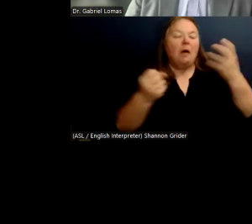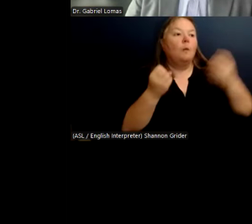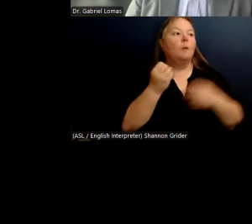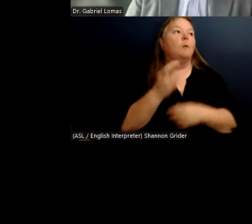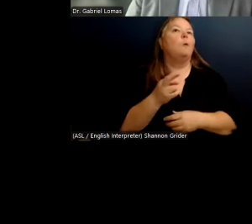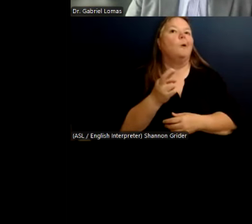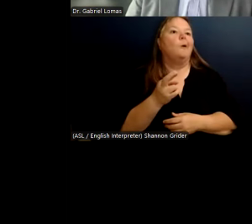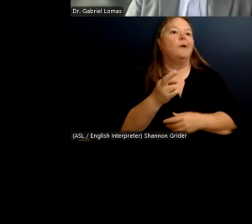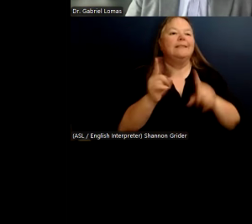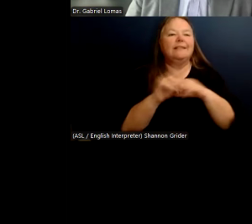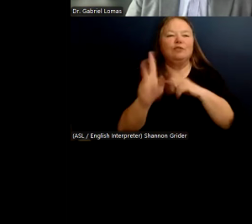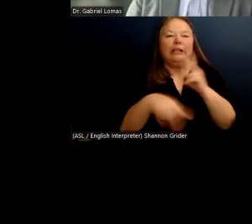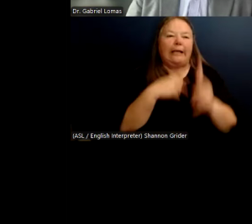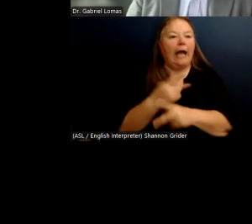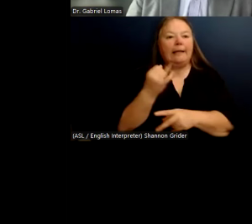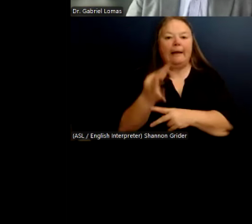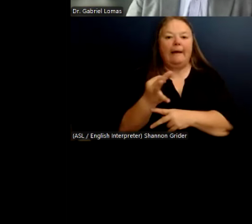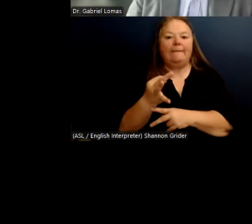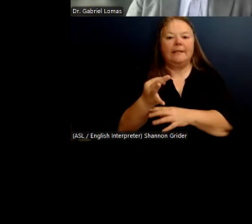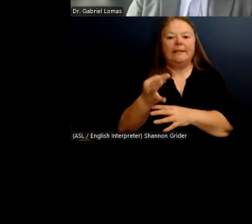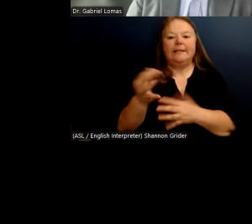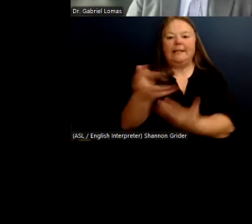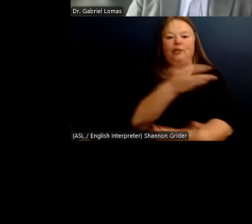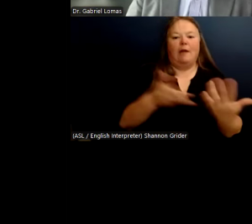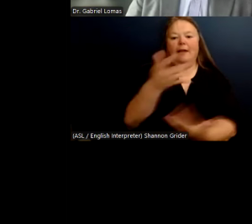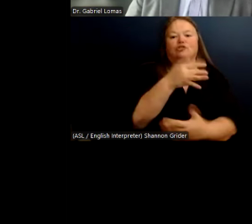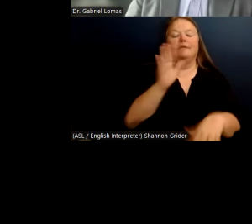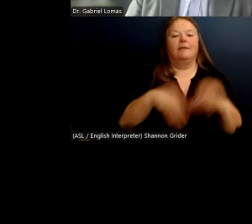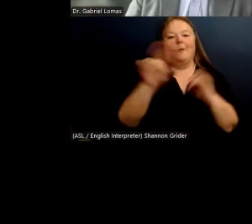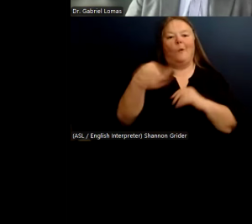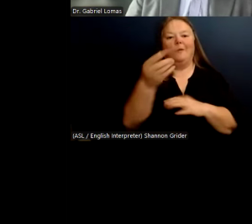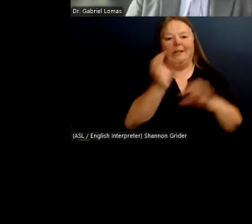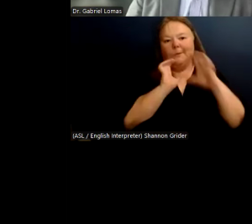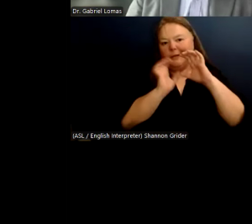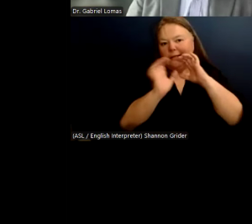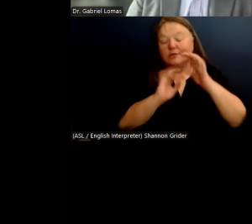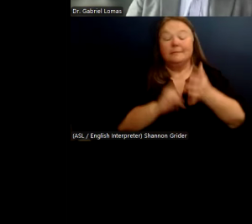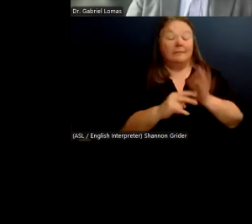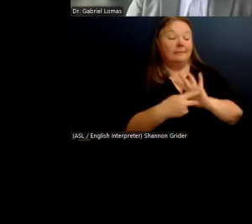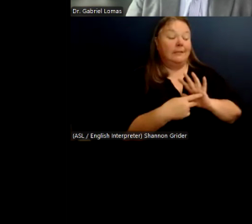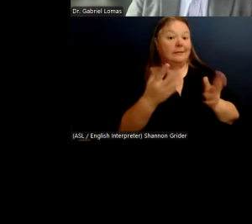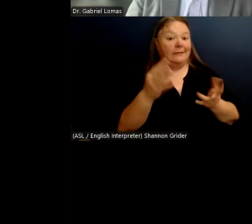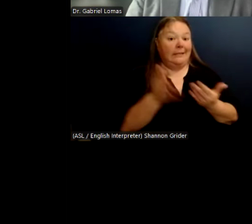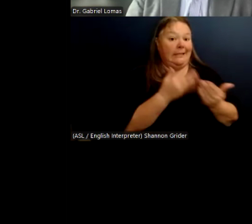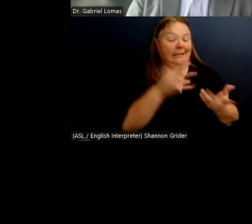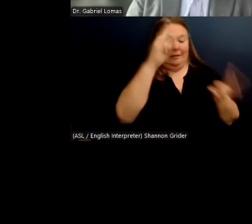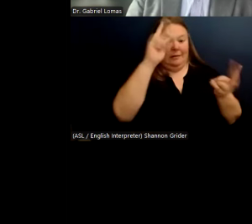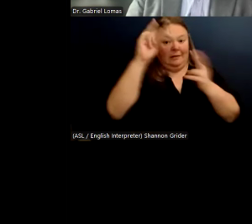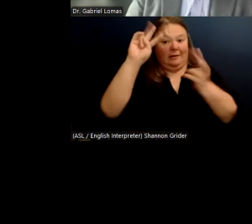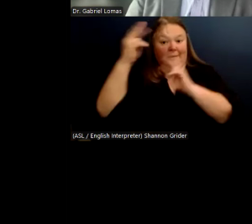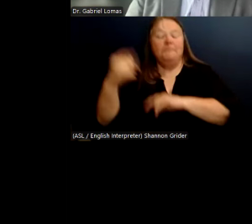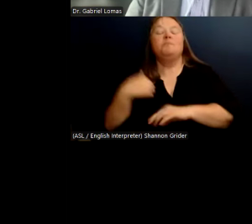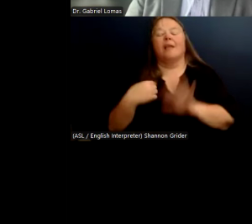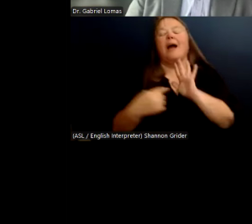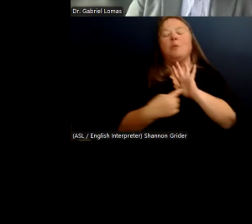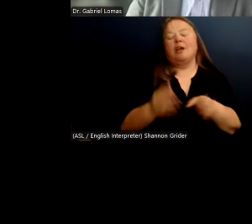a different kind of interaction than is just communication. So that sometimes it can be misinterpreted. And I'm going to share an example of that.